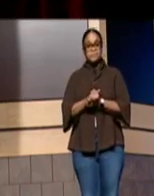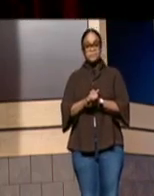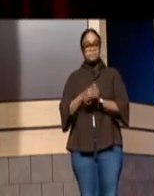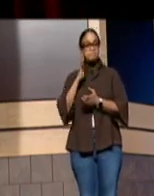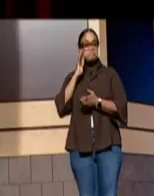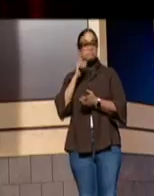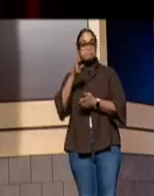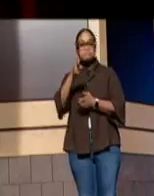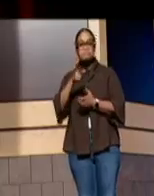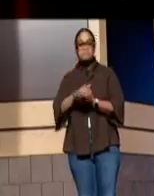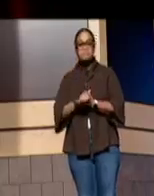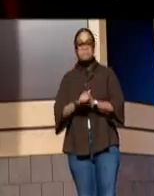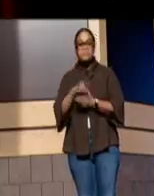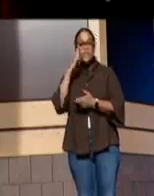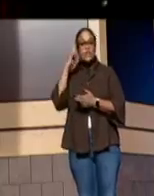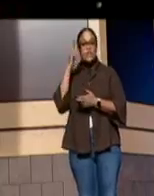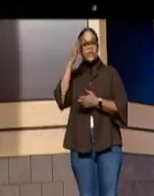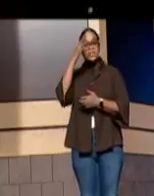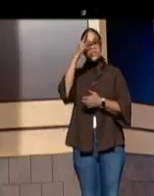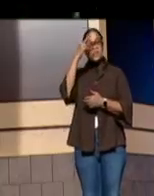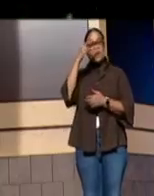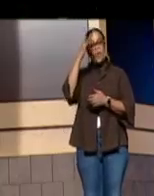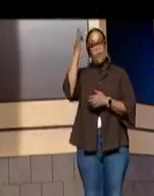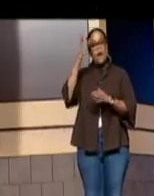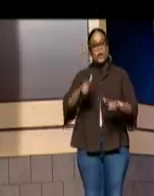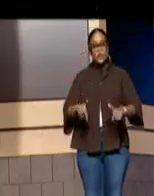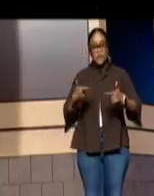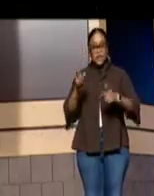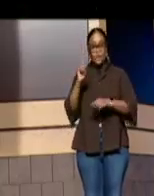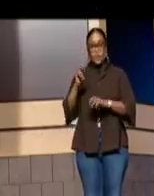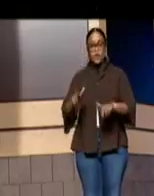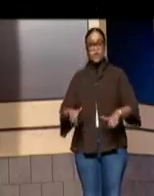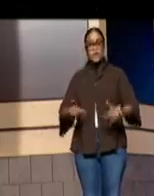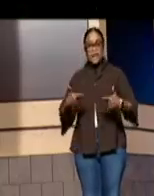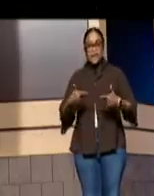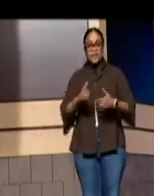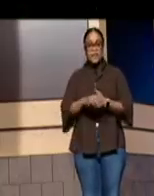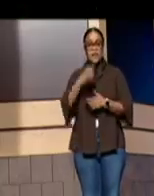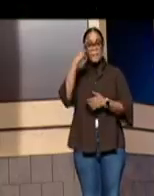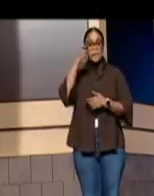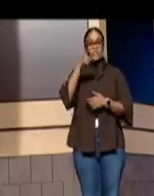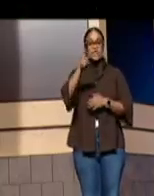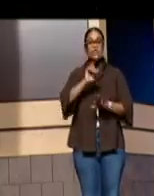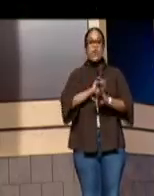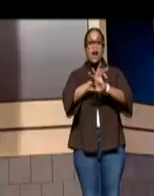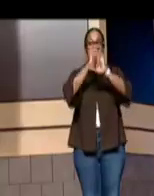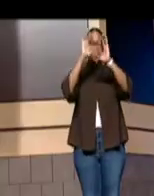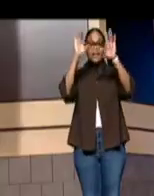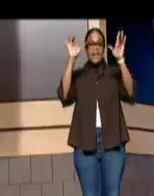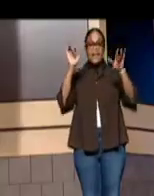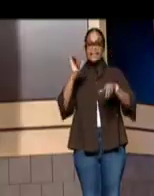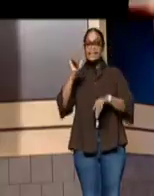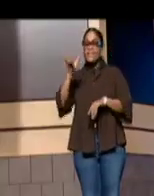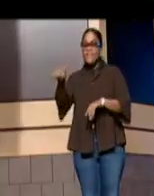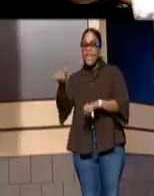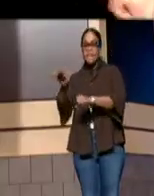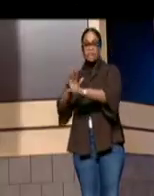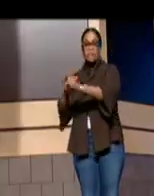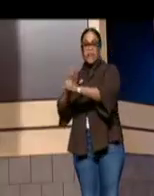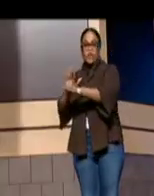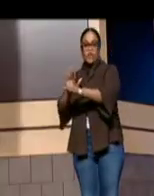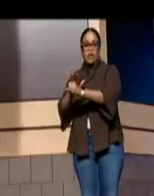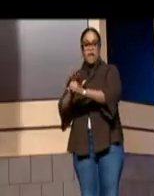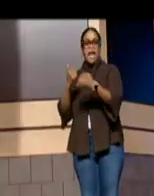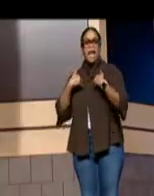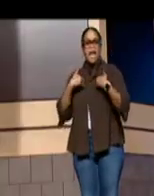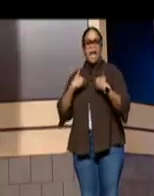to you. The reason why you live where you live is because you are the light to that block. Mm. Take authority